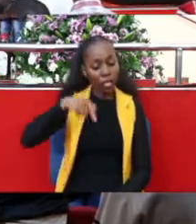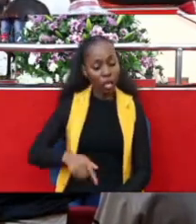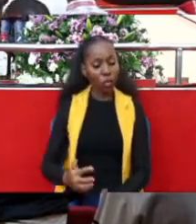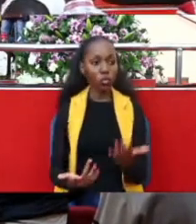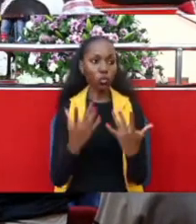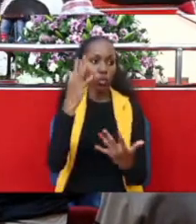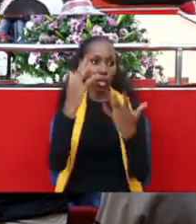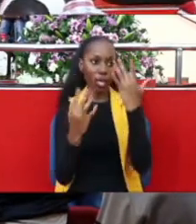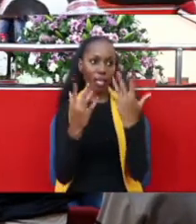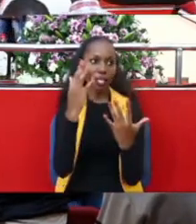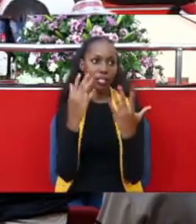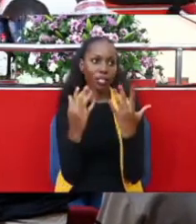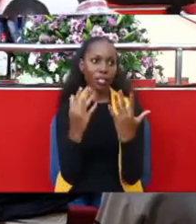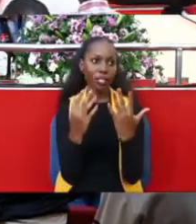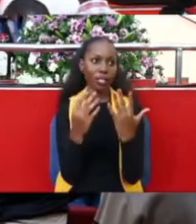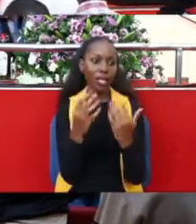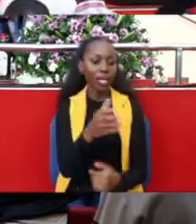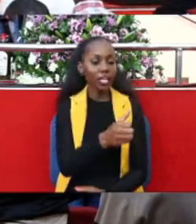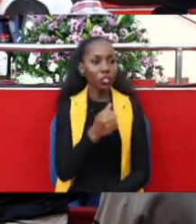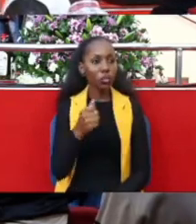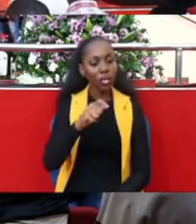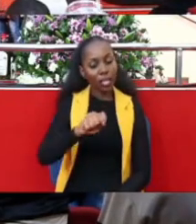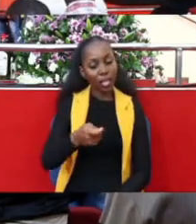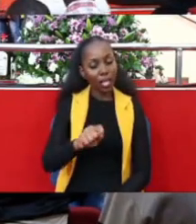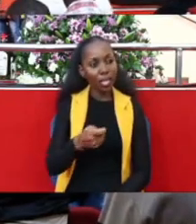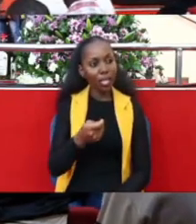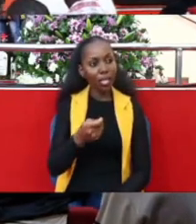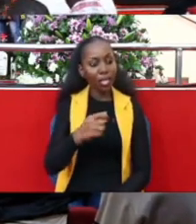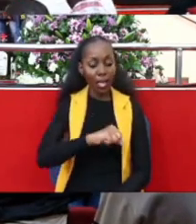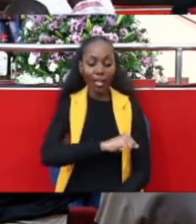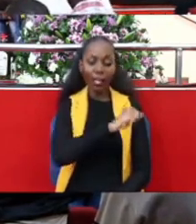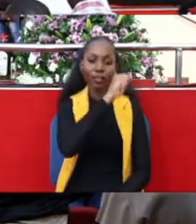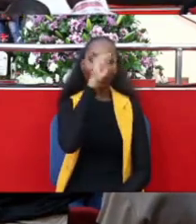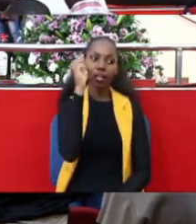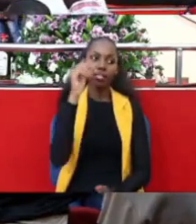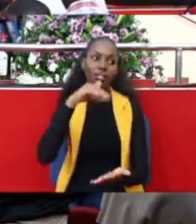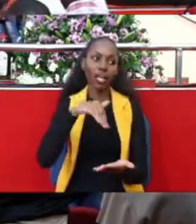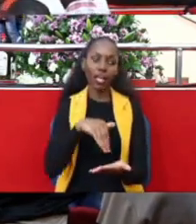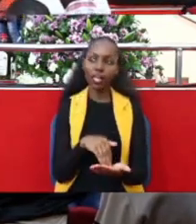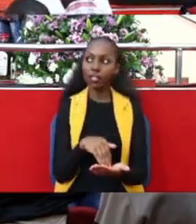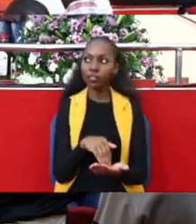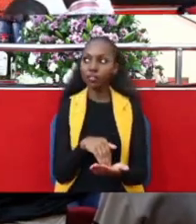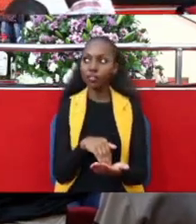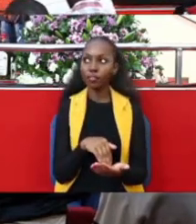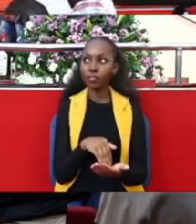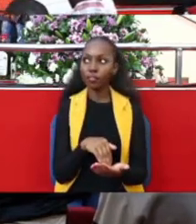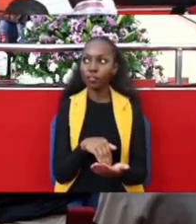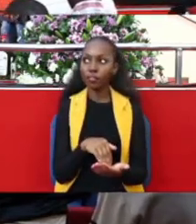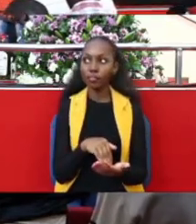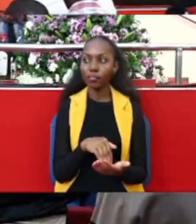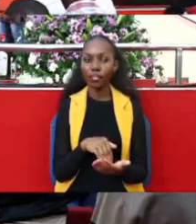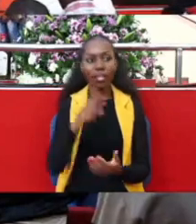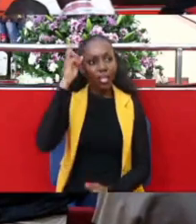key from the devil. Aliweza kumpokonya kifunguo. And he came back victorious. Na akakuja na ushindi. The devil no longer has the key to your life.